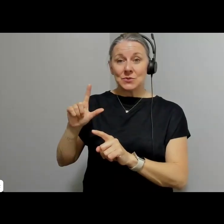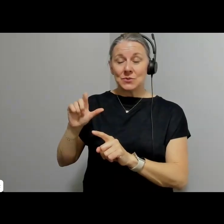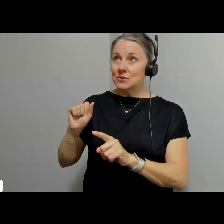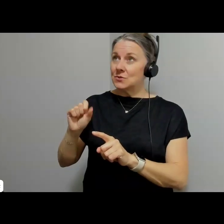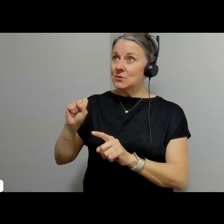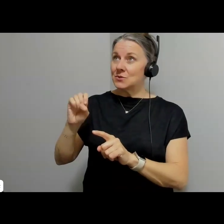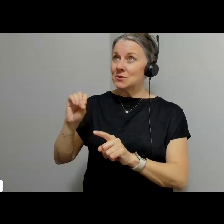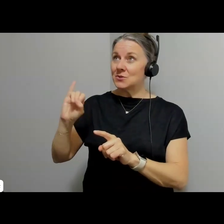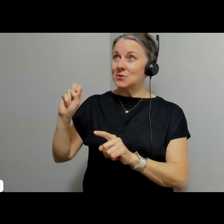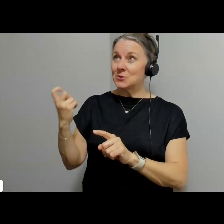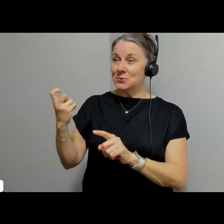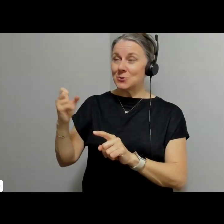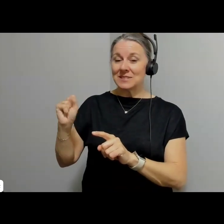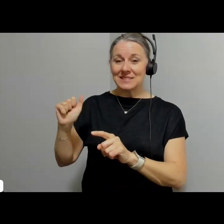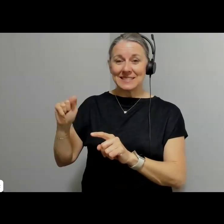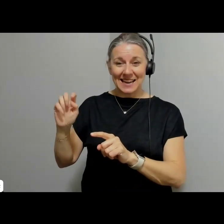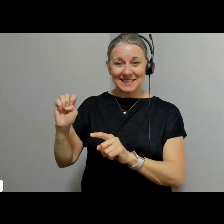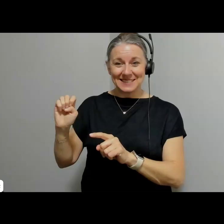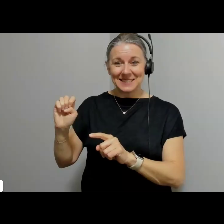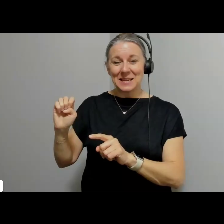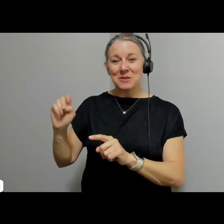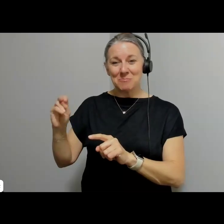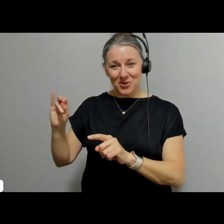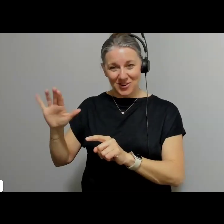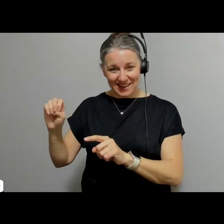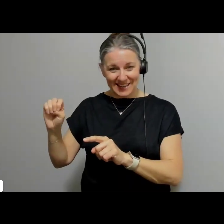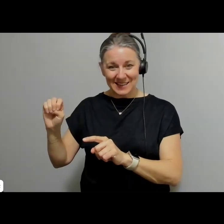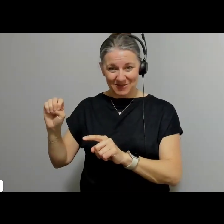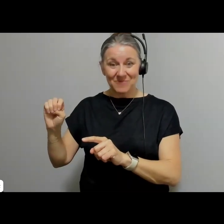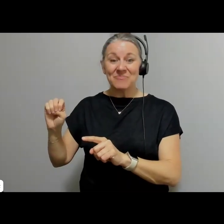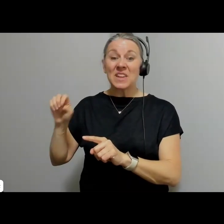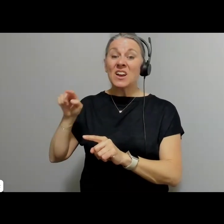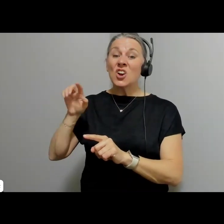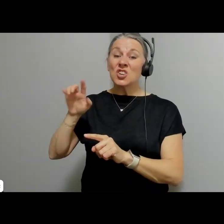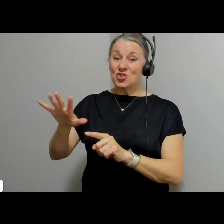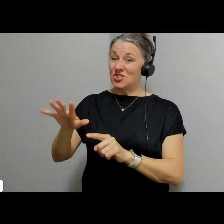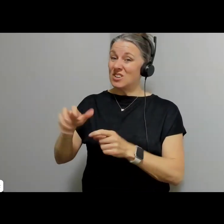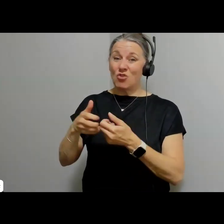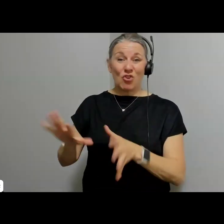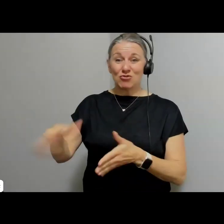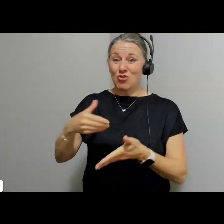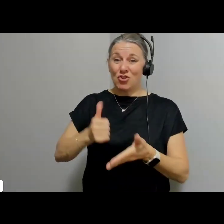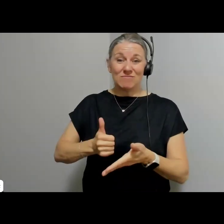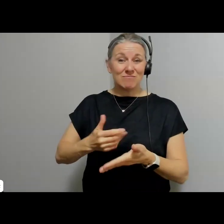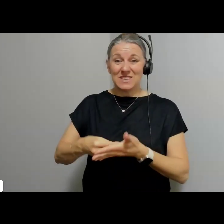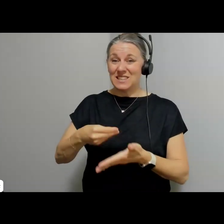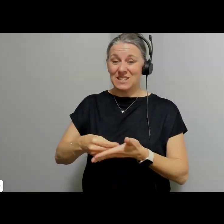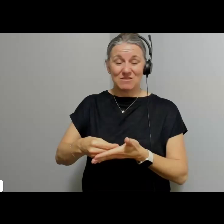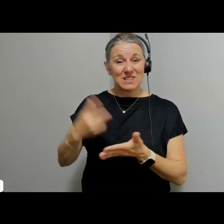million. And unfortunately, her story is not unique. We see these stories in the paper